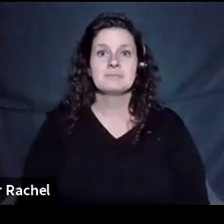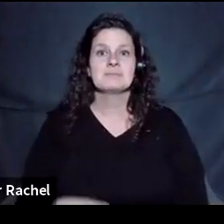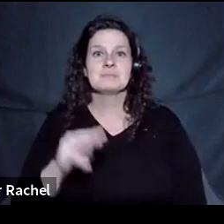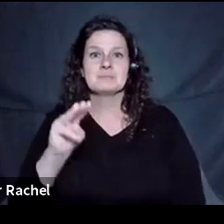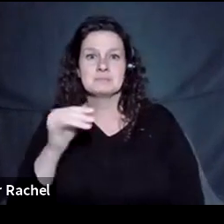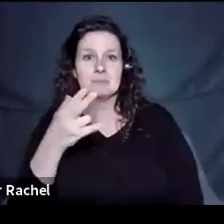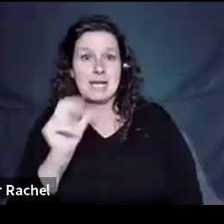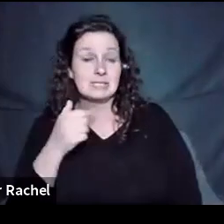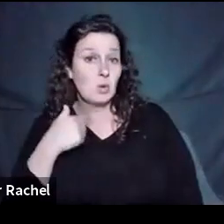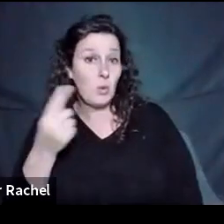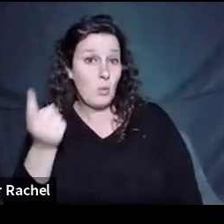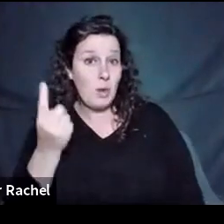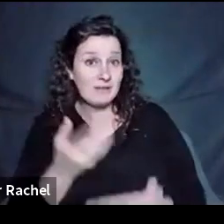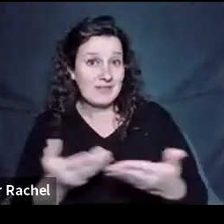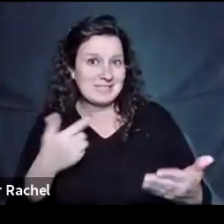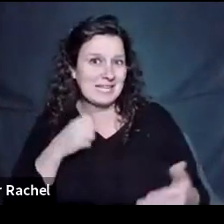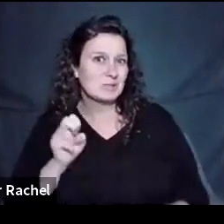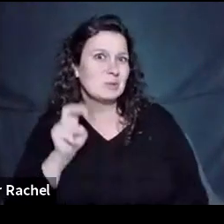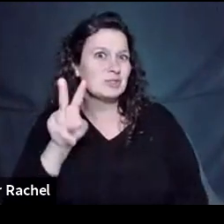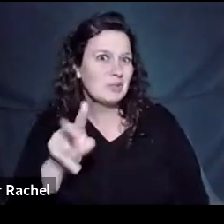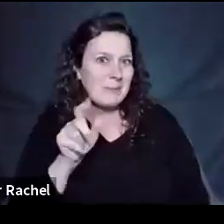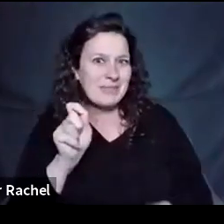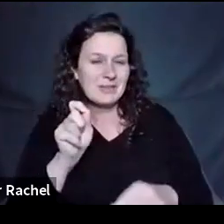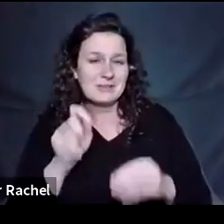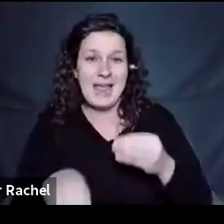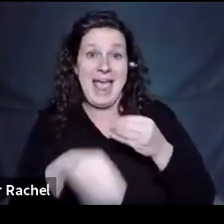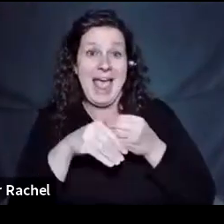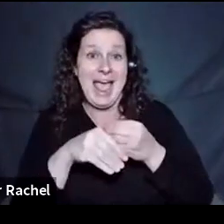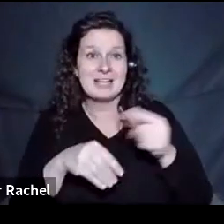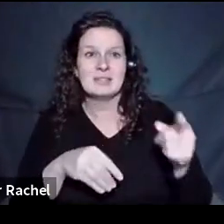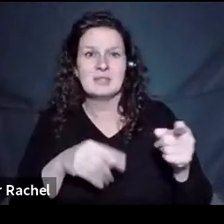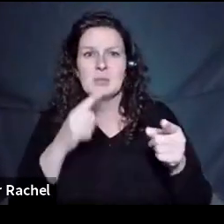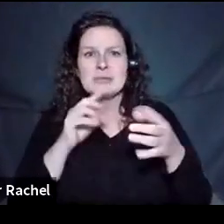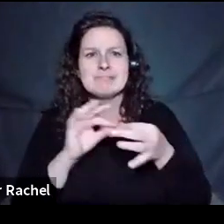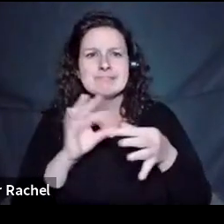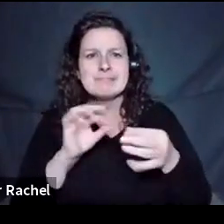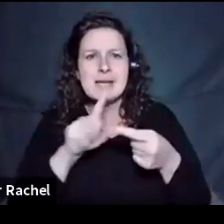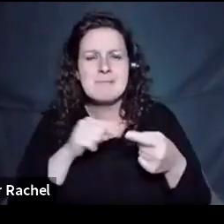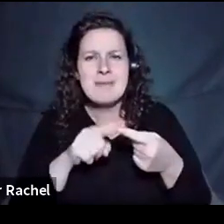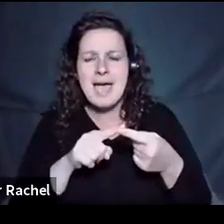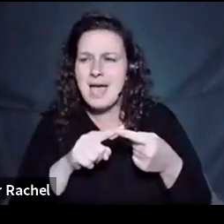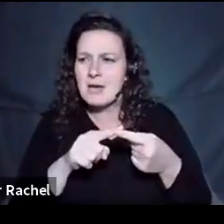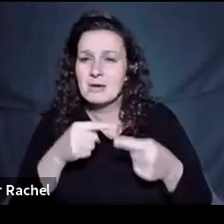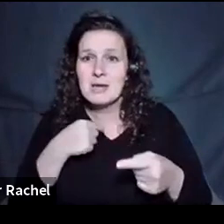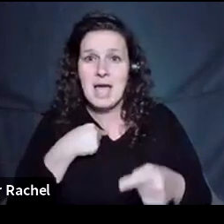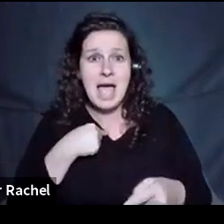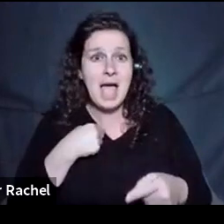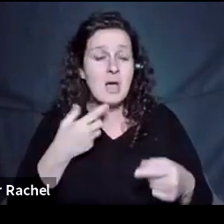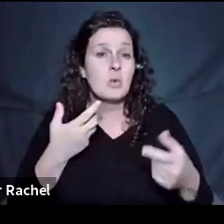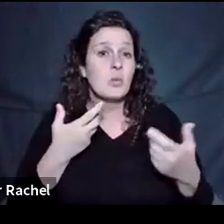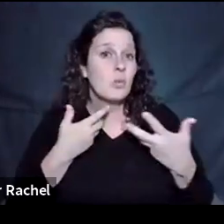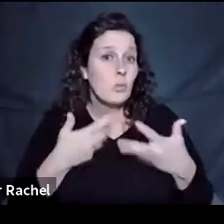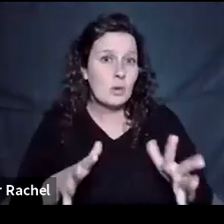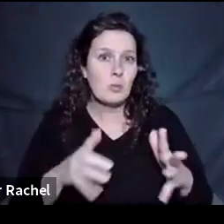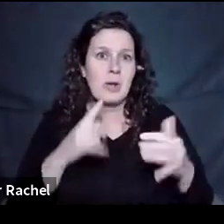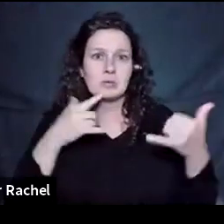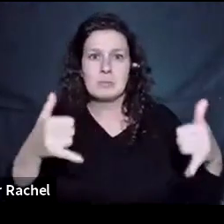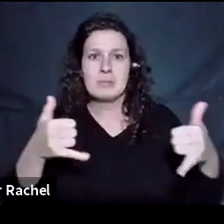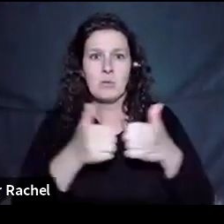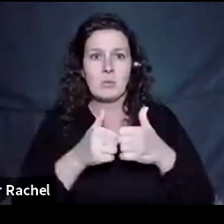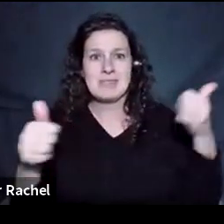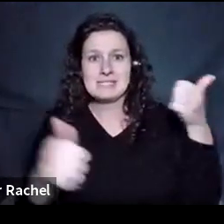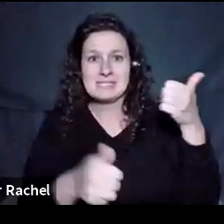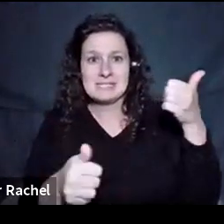to jump in there and add, you were saying something about, I wouldn't want to play with a submissive who